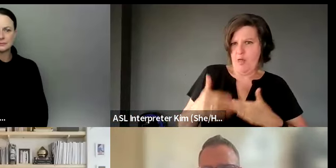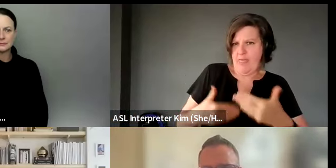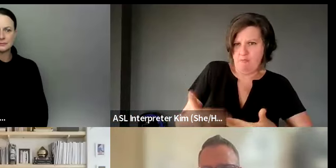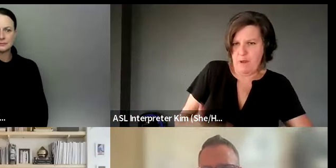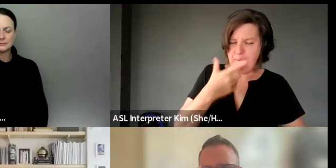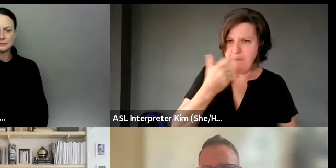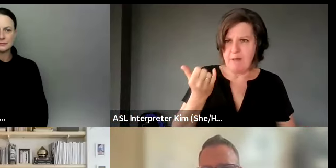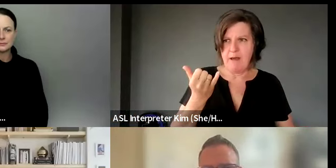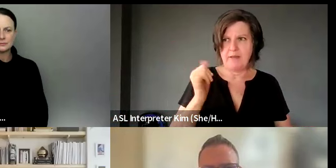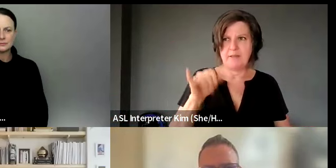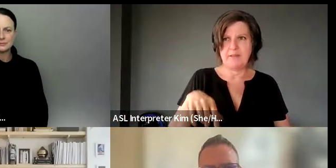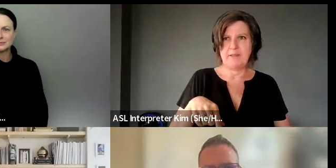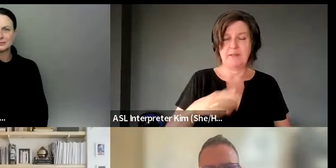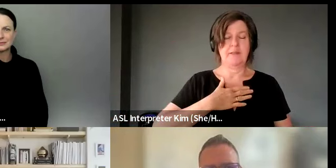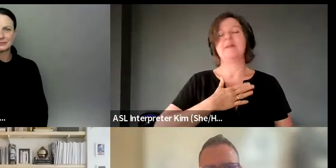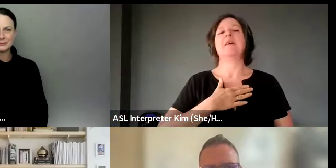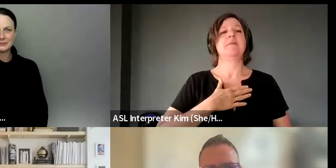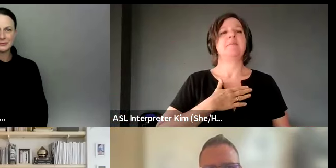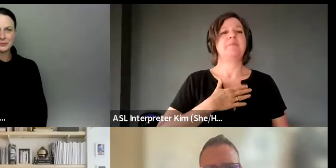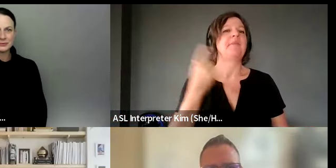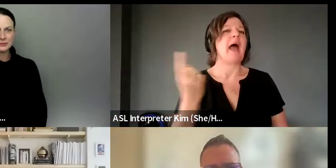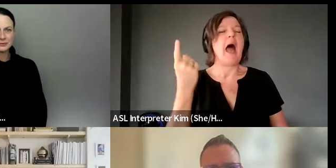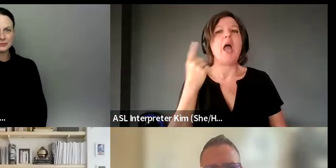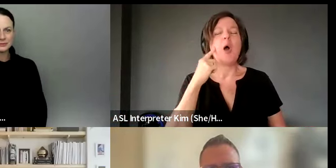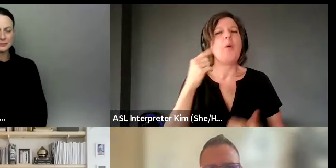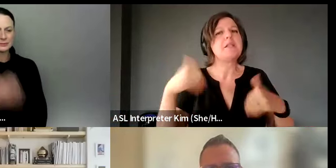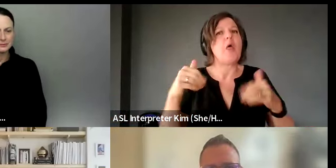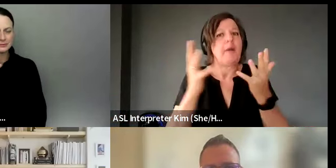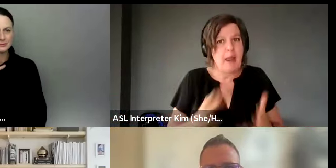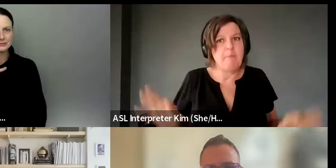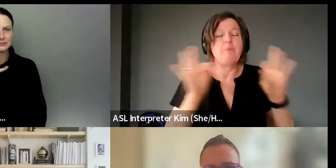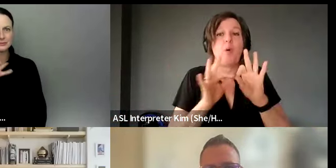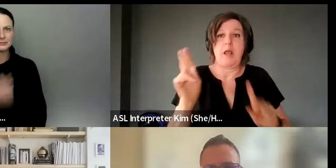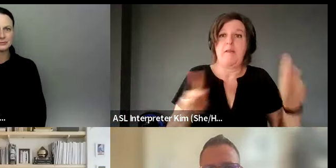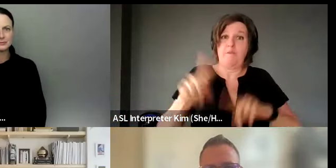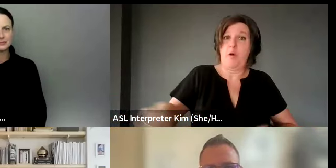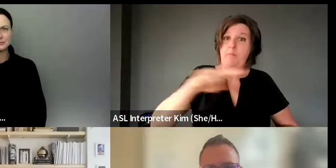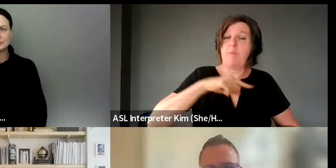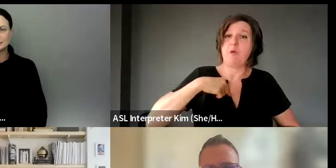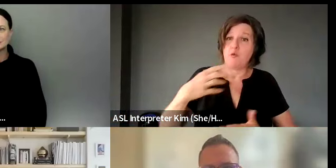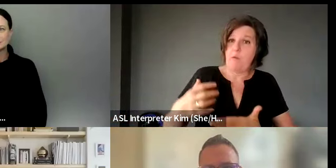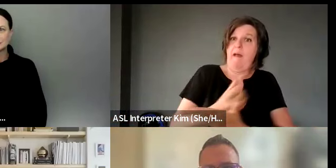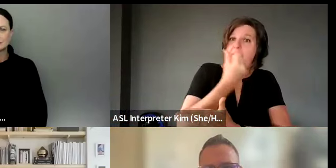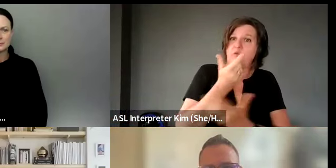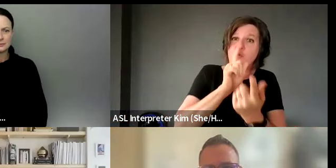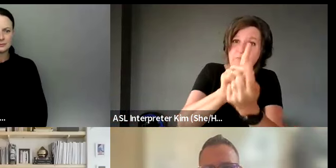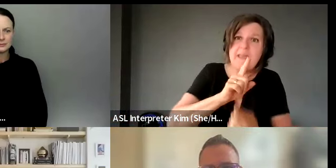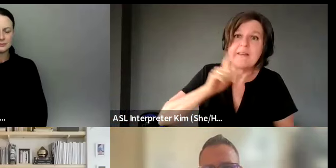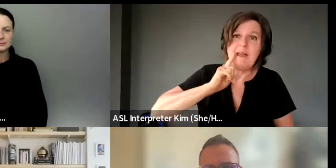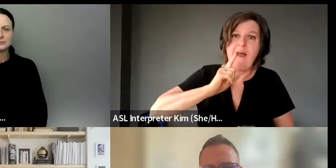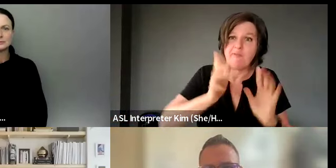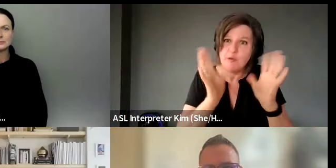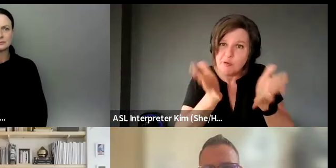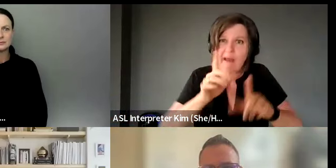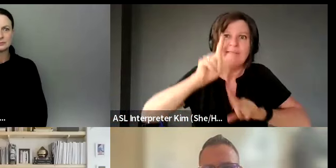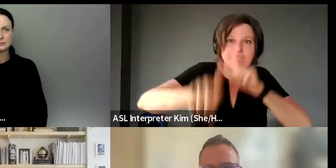because I always thought that it's really important for people to have the opportunity to meet deaf people, to ask them questions, to have those interactions, which